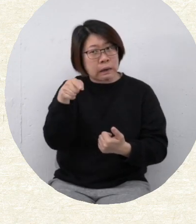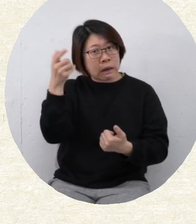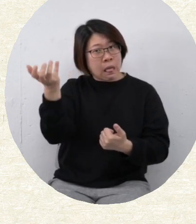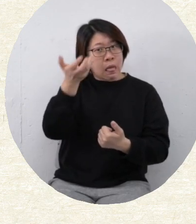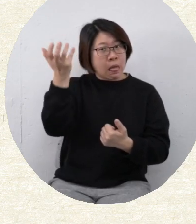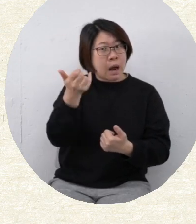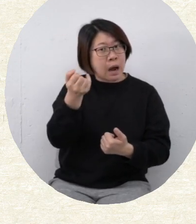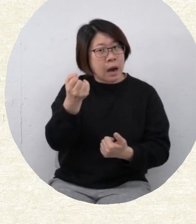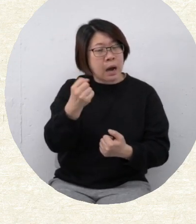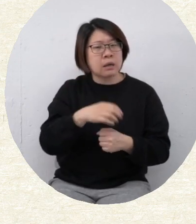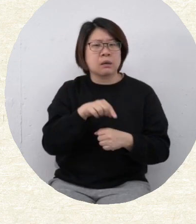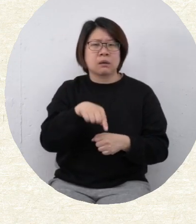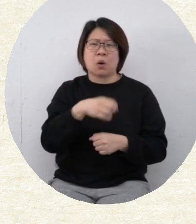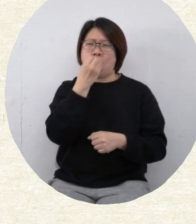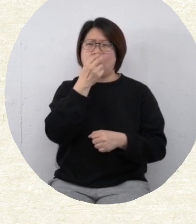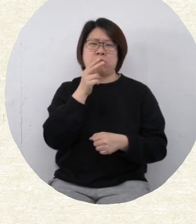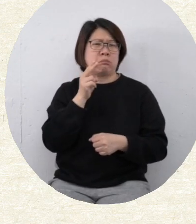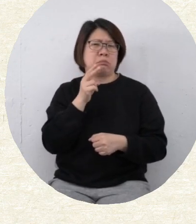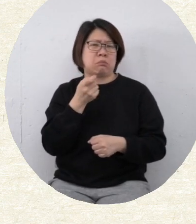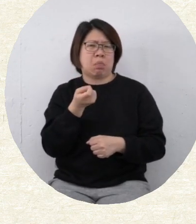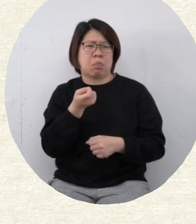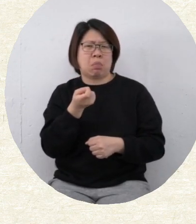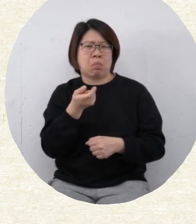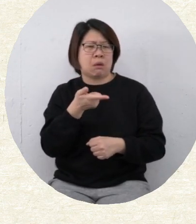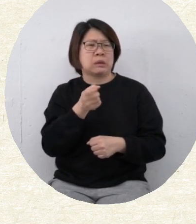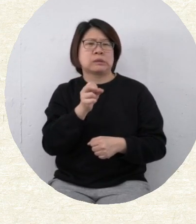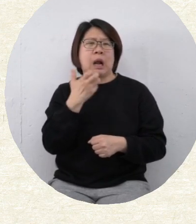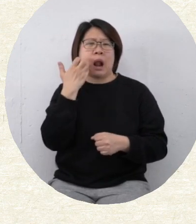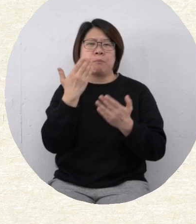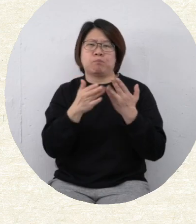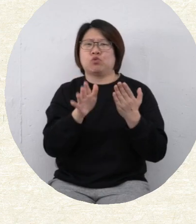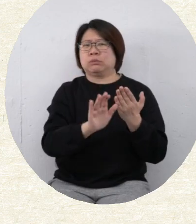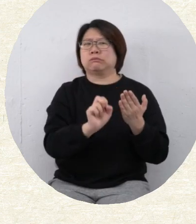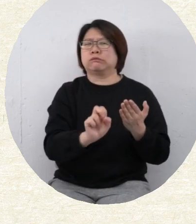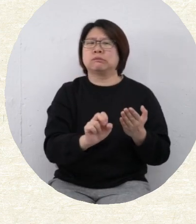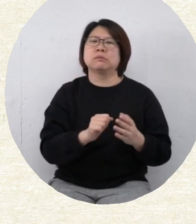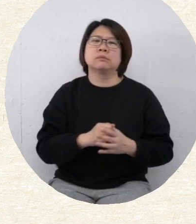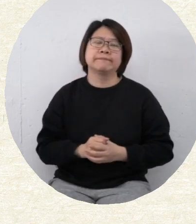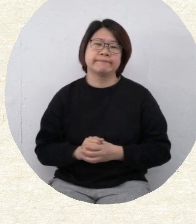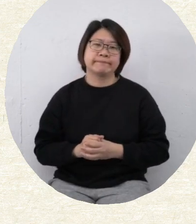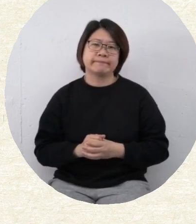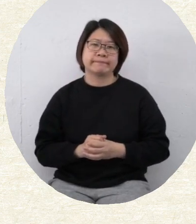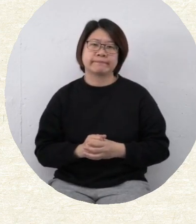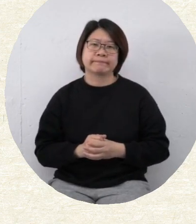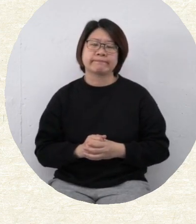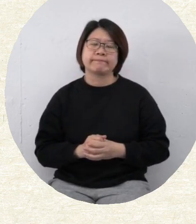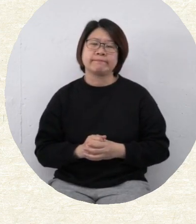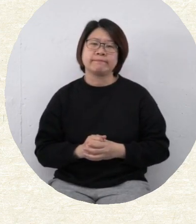I learned a lot of different printmaking techniques. Yeah, thank you.